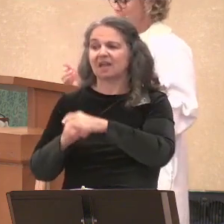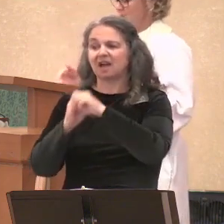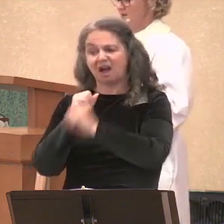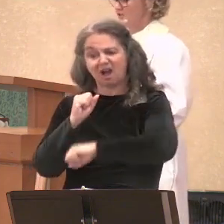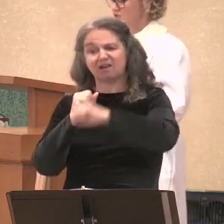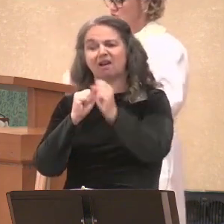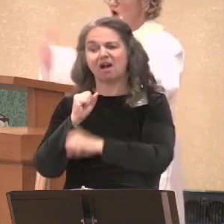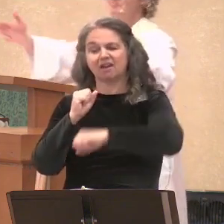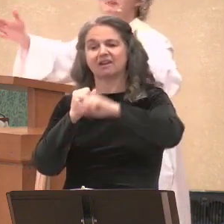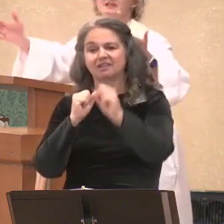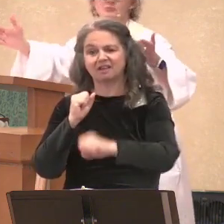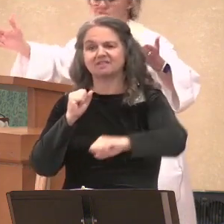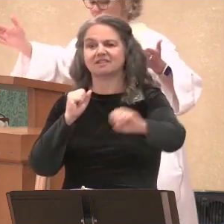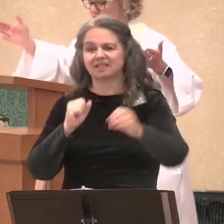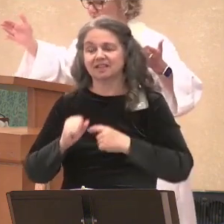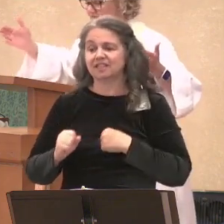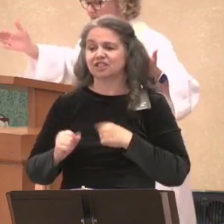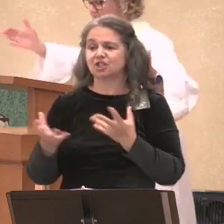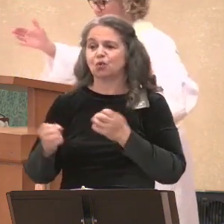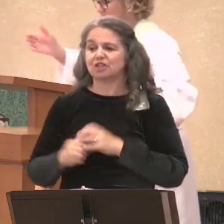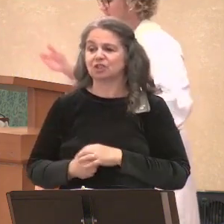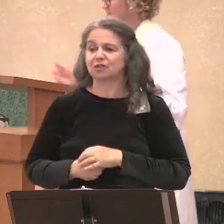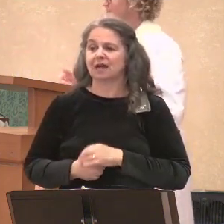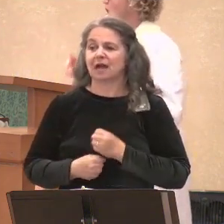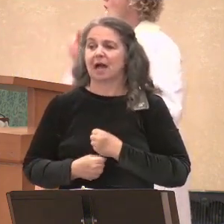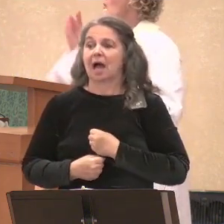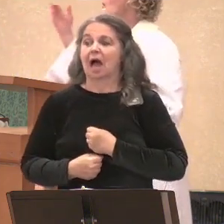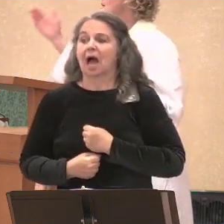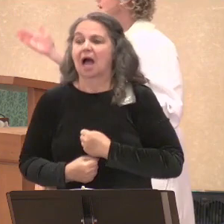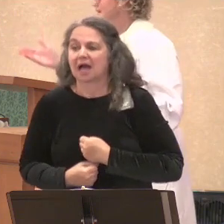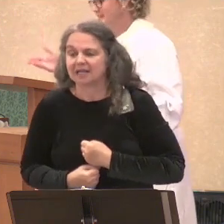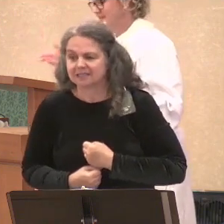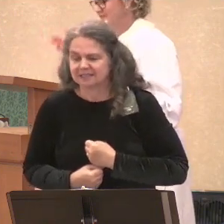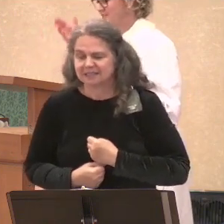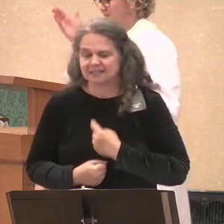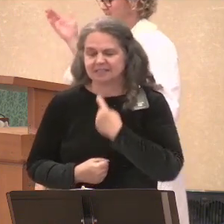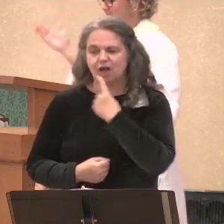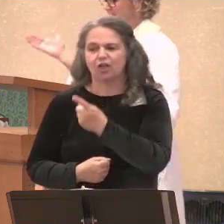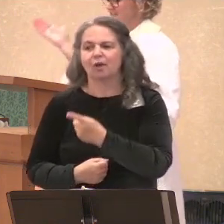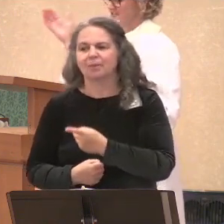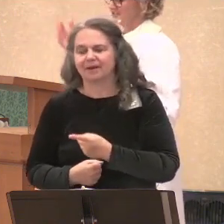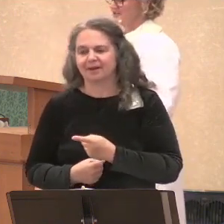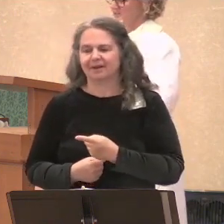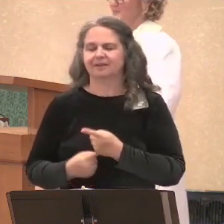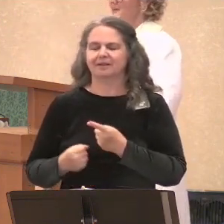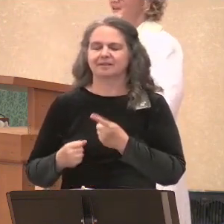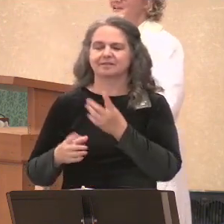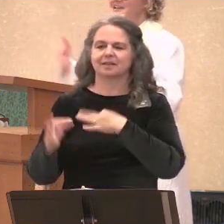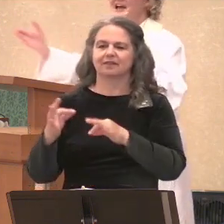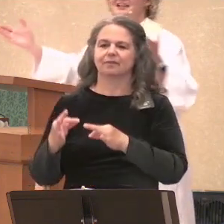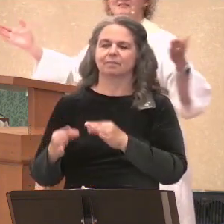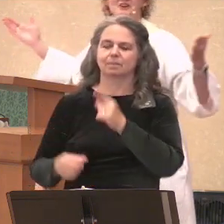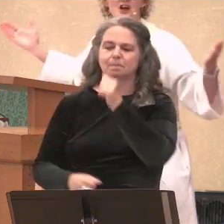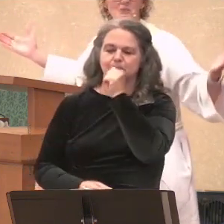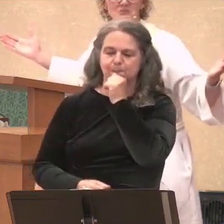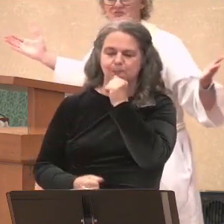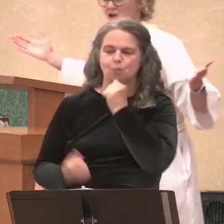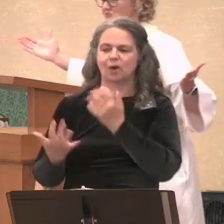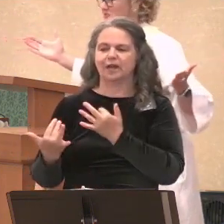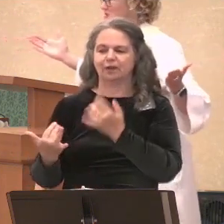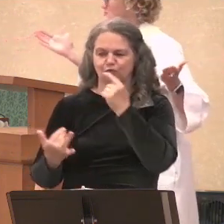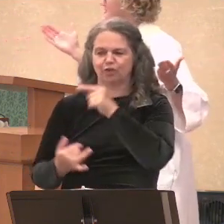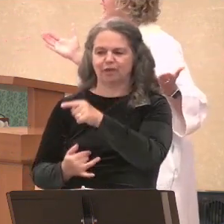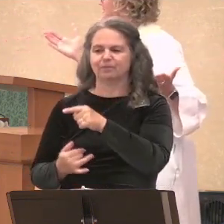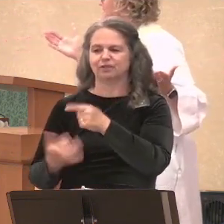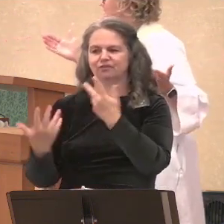So you might want to jump in with your advice instead of waiting for them to finish. Can any of the couples